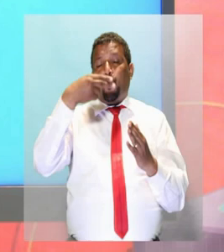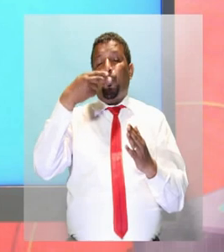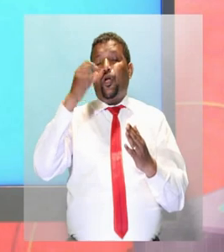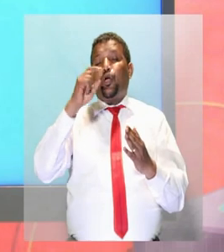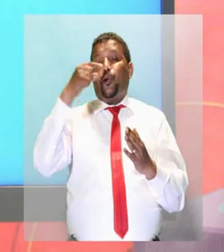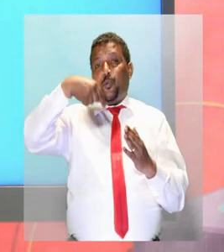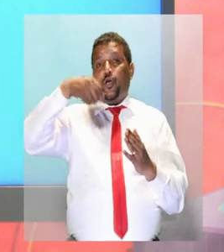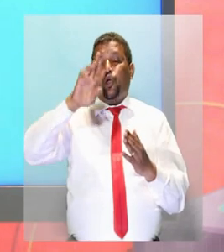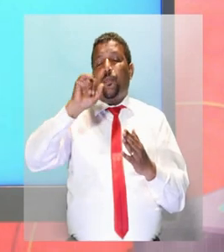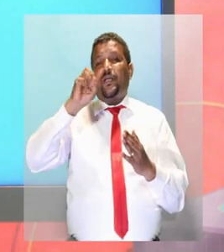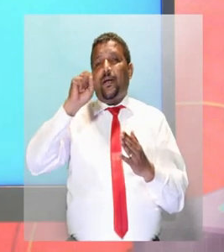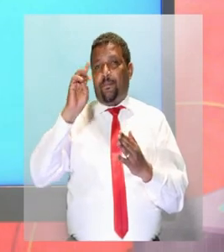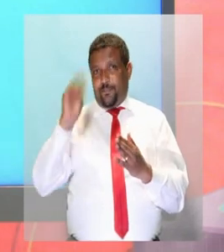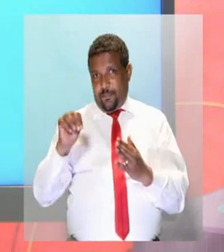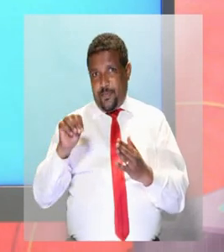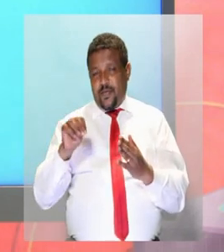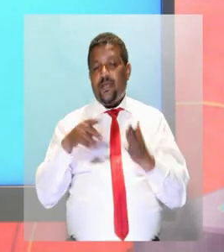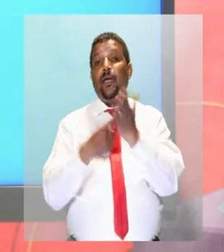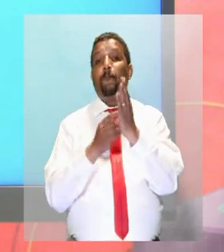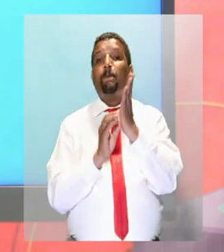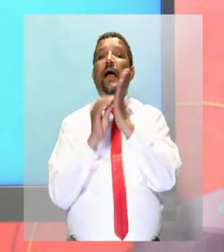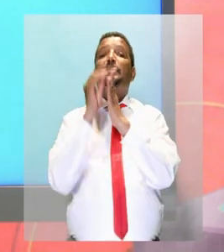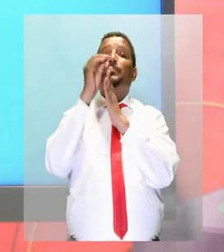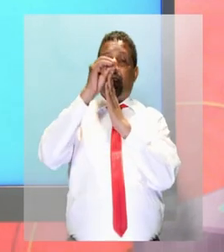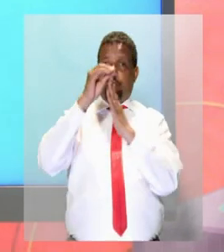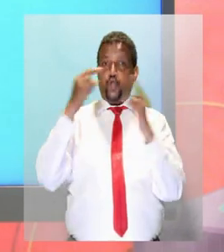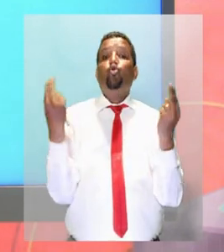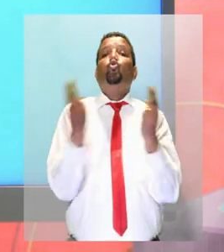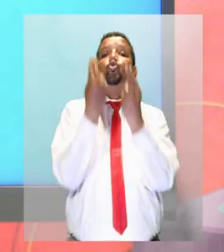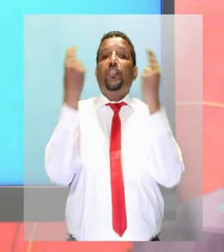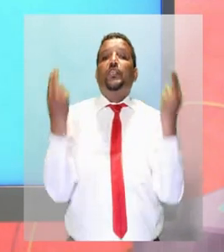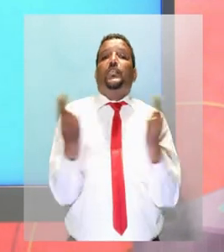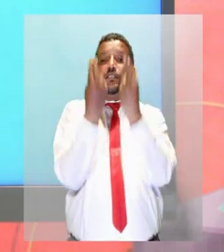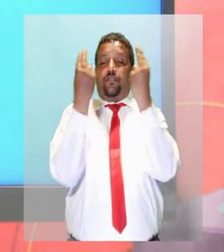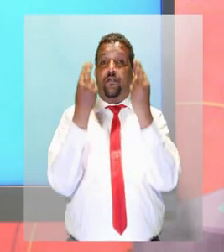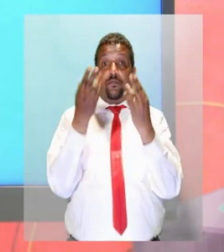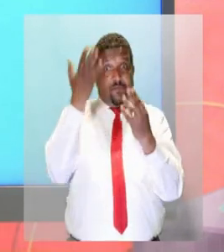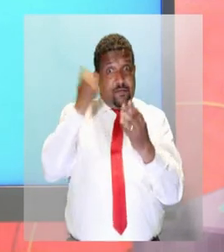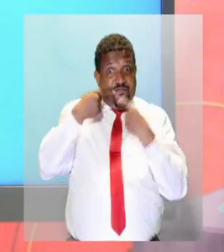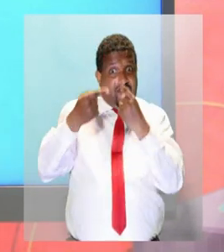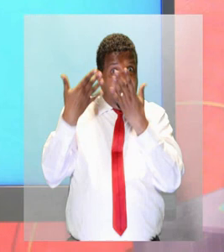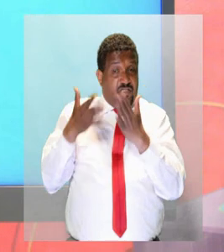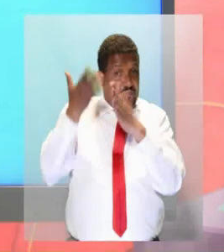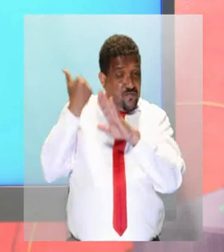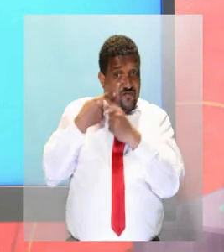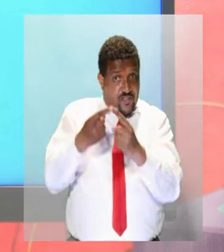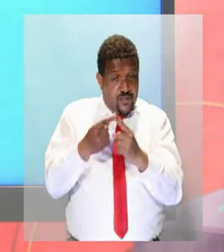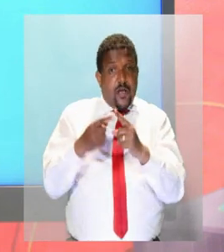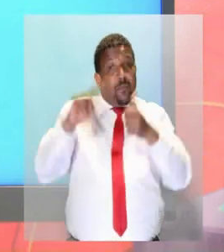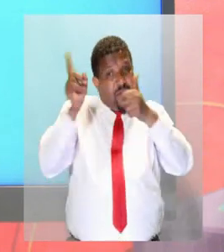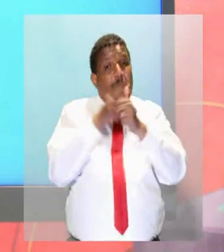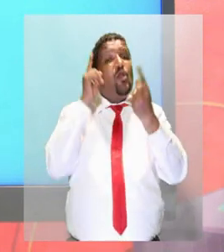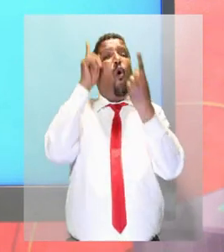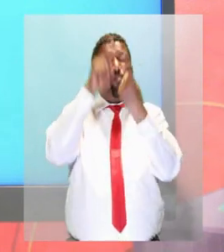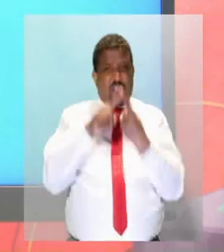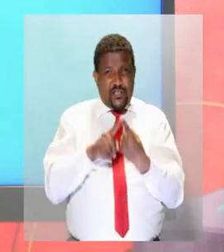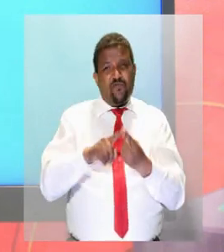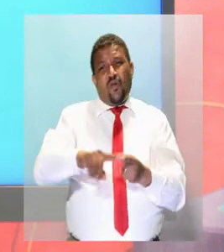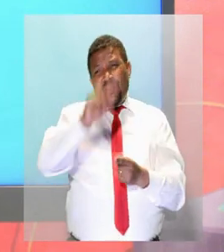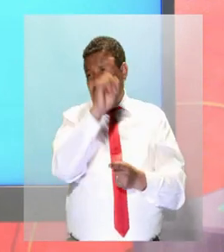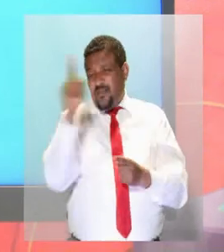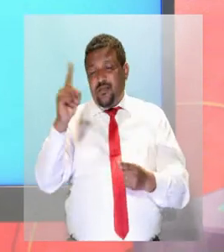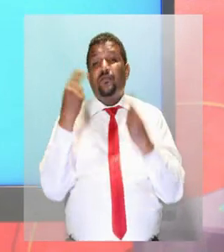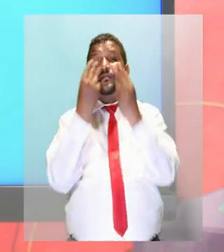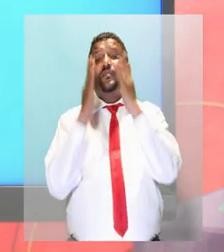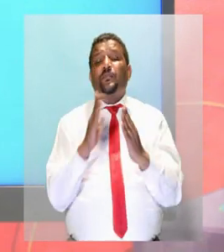is about maximizing utility. As I told you earlier, the primary objective of every